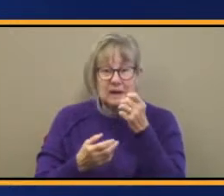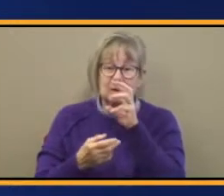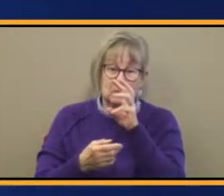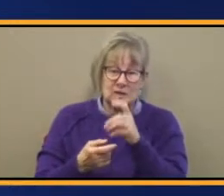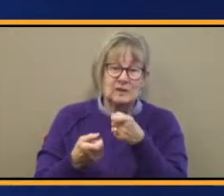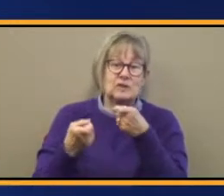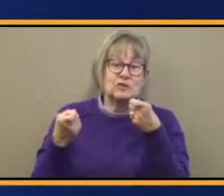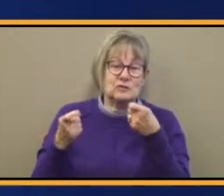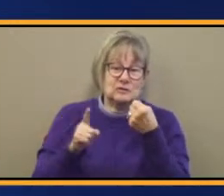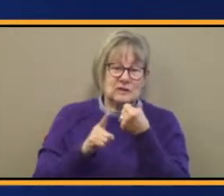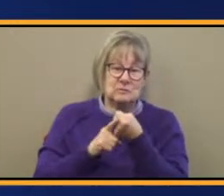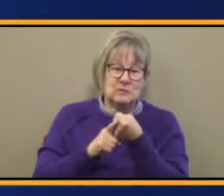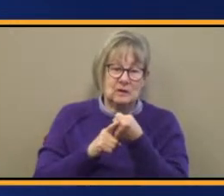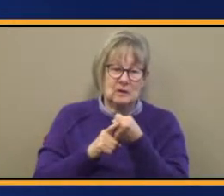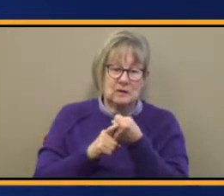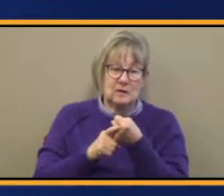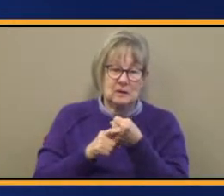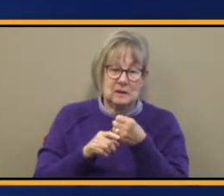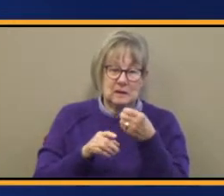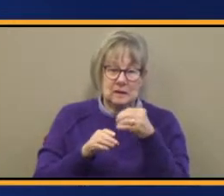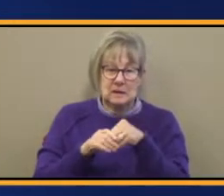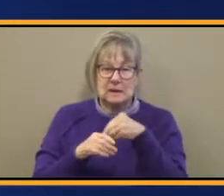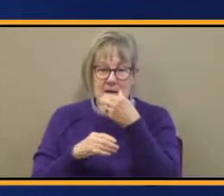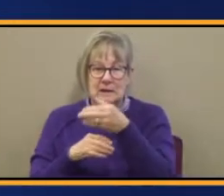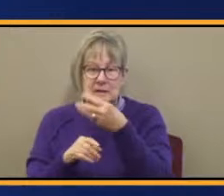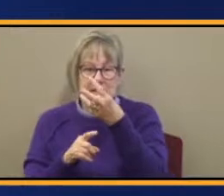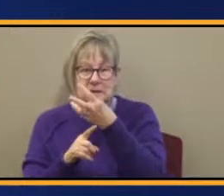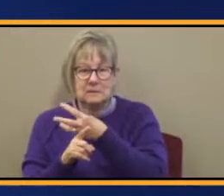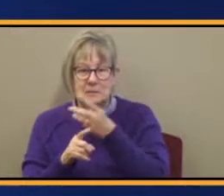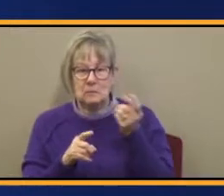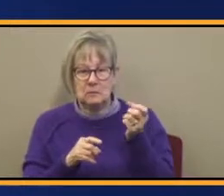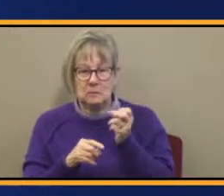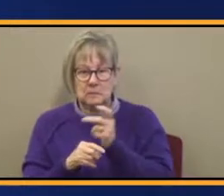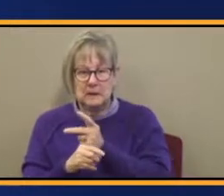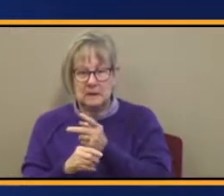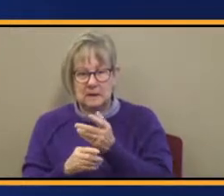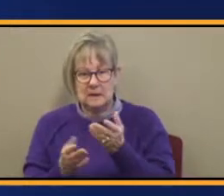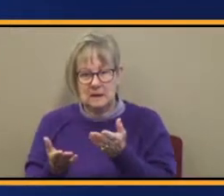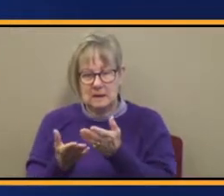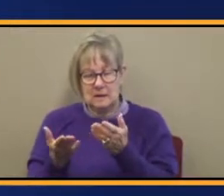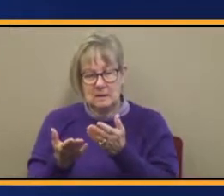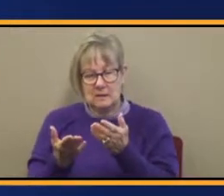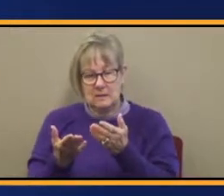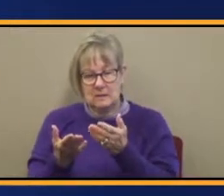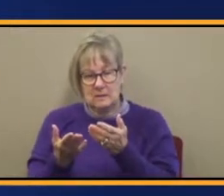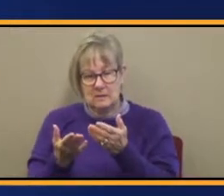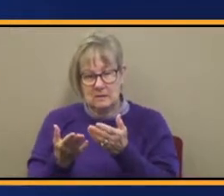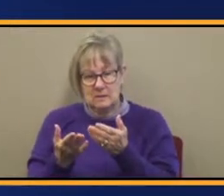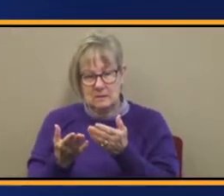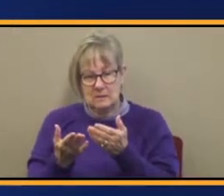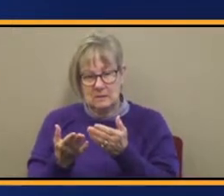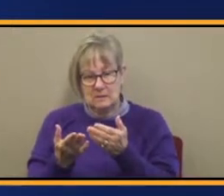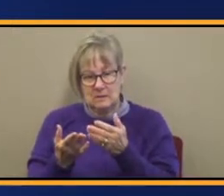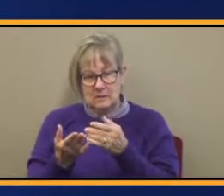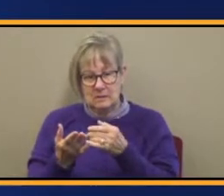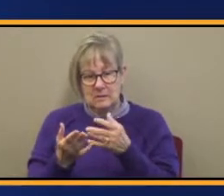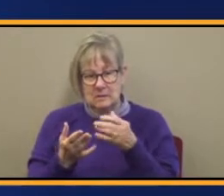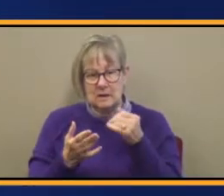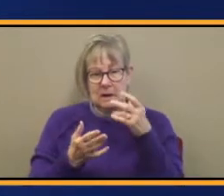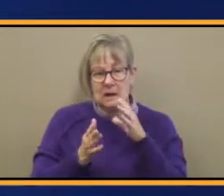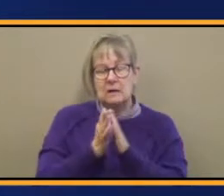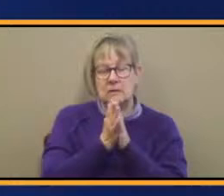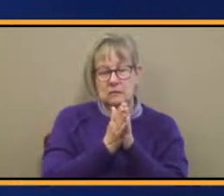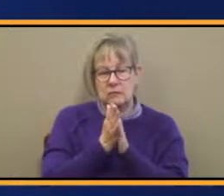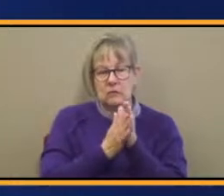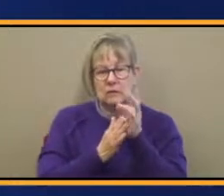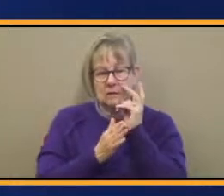So we'll in 6 months we'll come back here and let you know about. Yeah, I look forward to seeing that, because